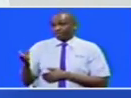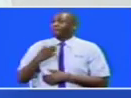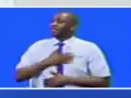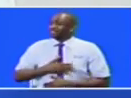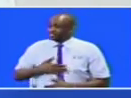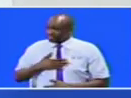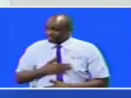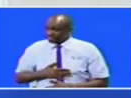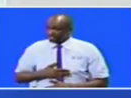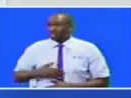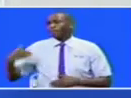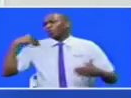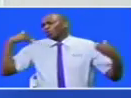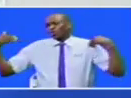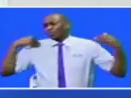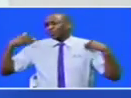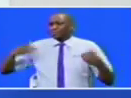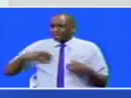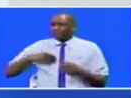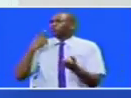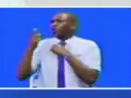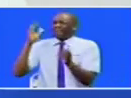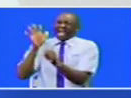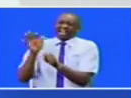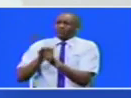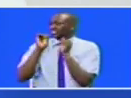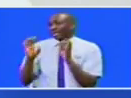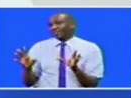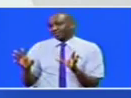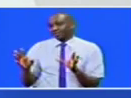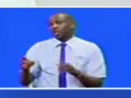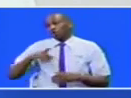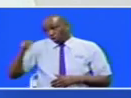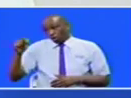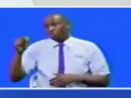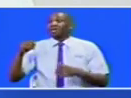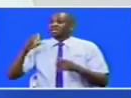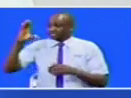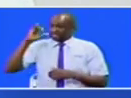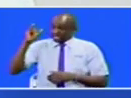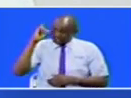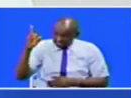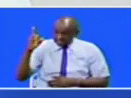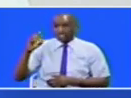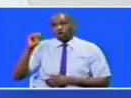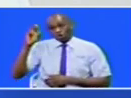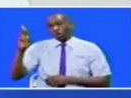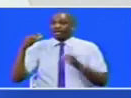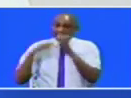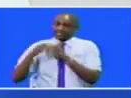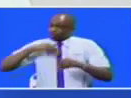please, usisumbue wananchi na mazungumzo mengi. Nenda either CID or